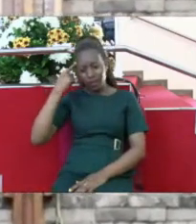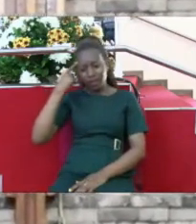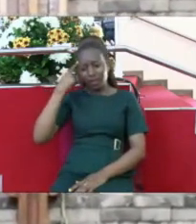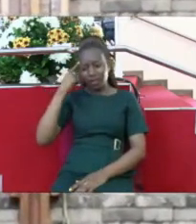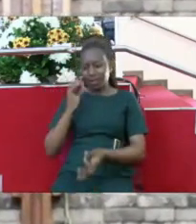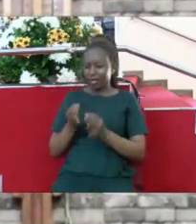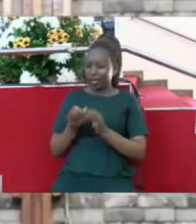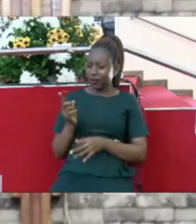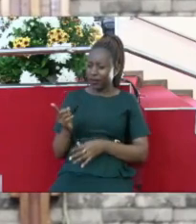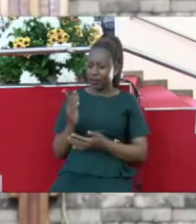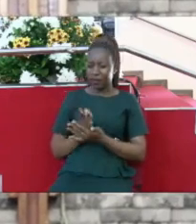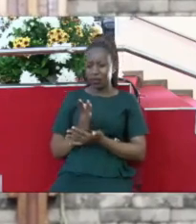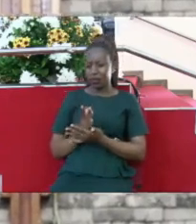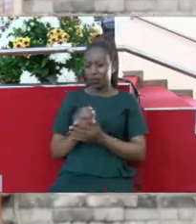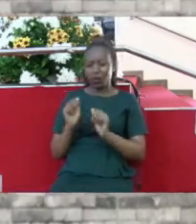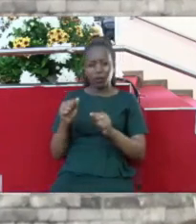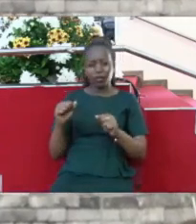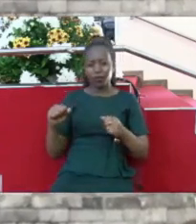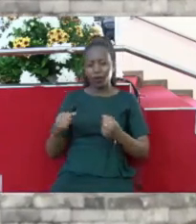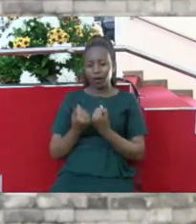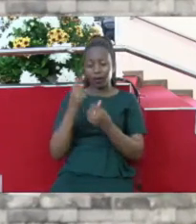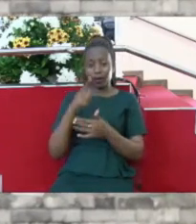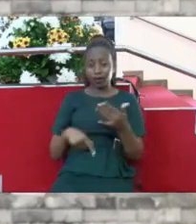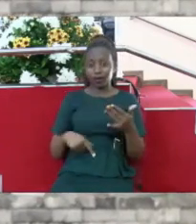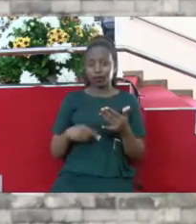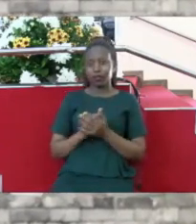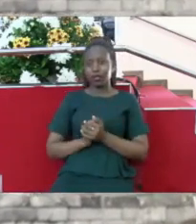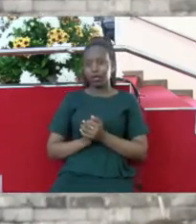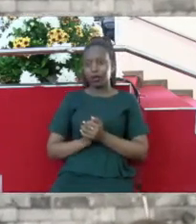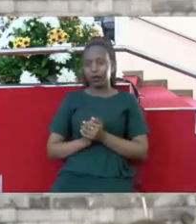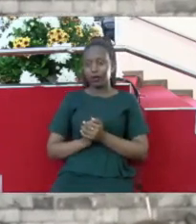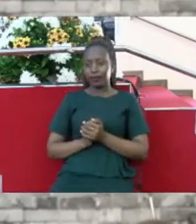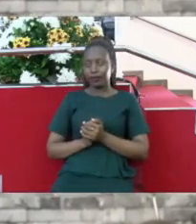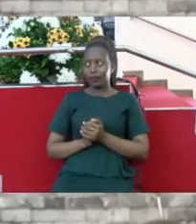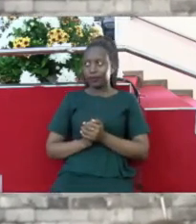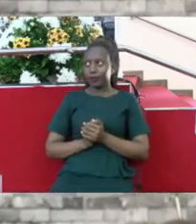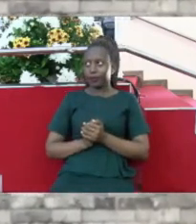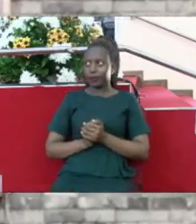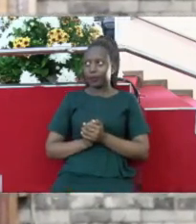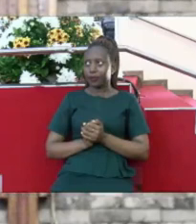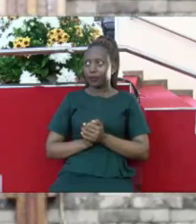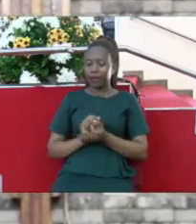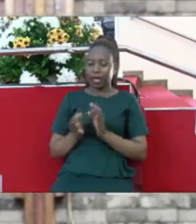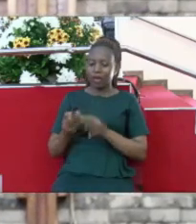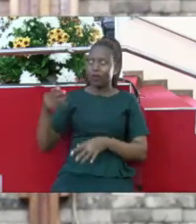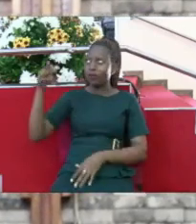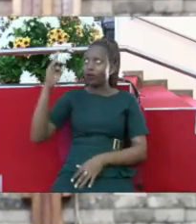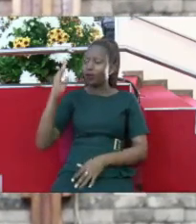true, what will happen? Tuko na mawazo, if the end comes today, what will happen? If this God they have talked about is